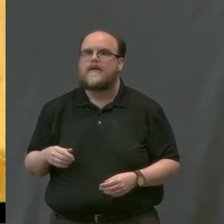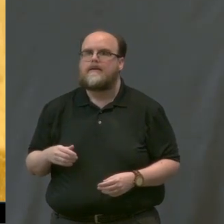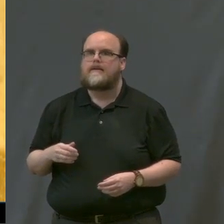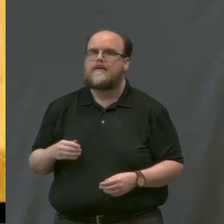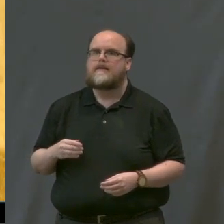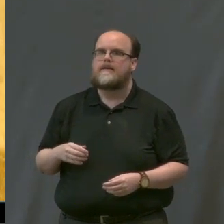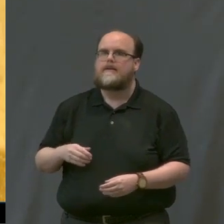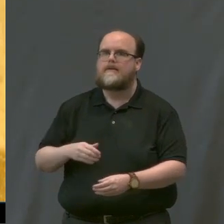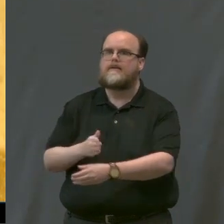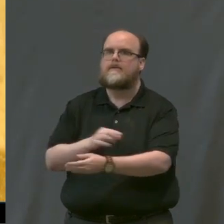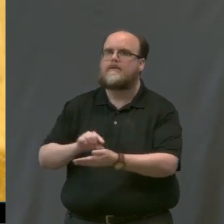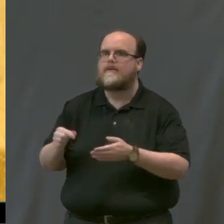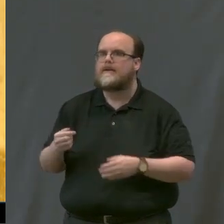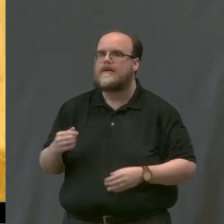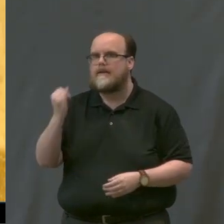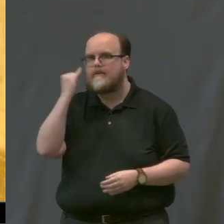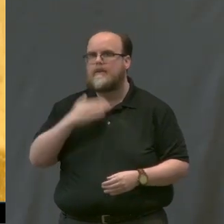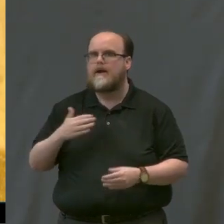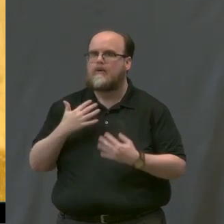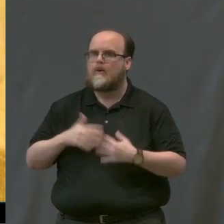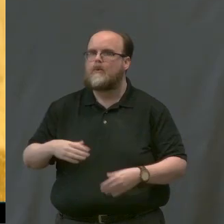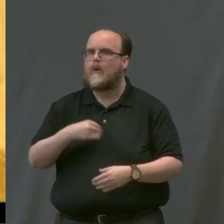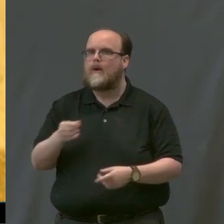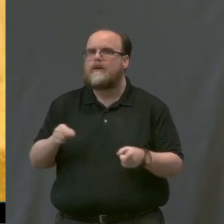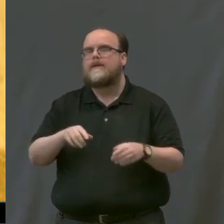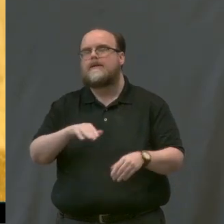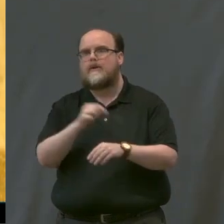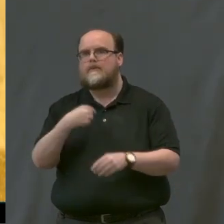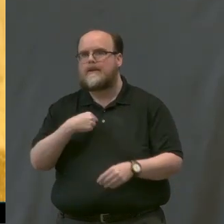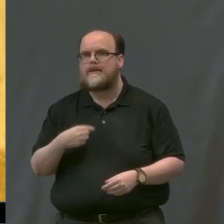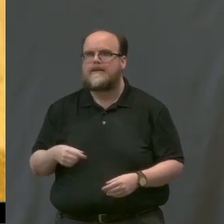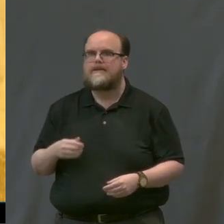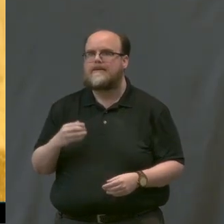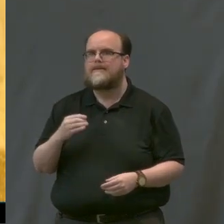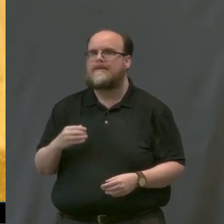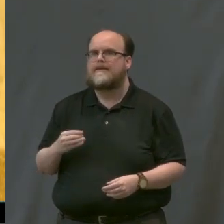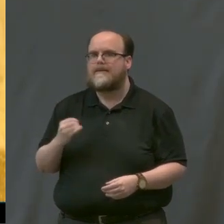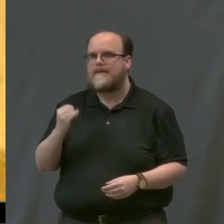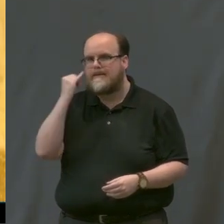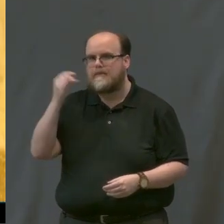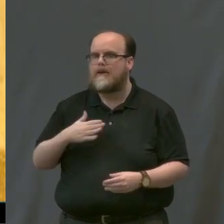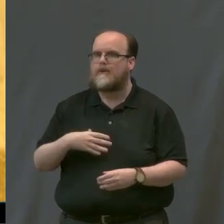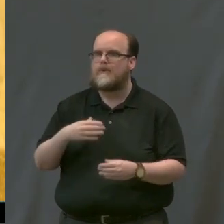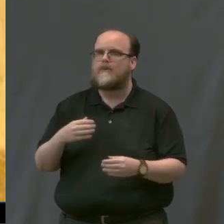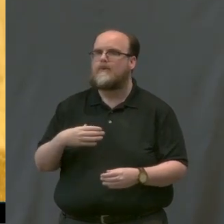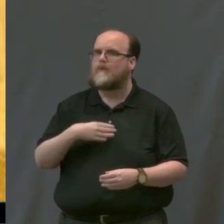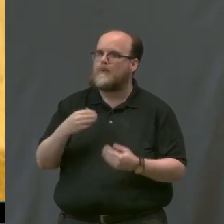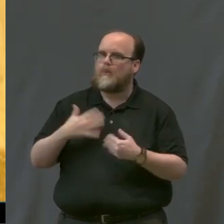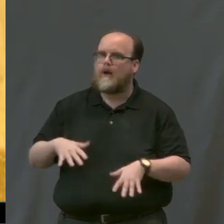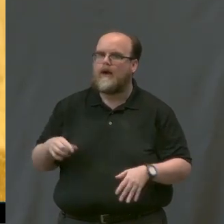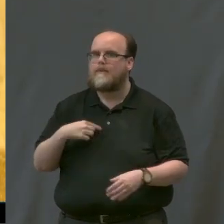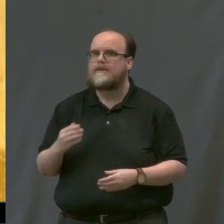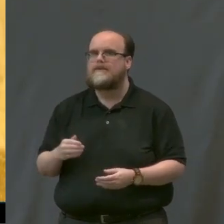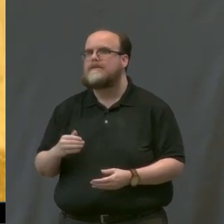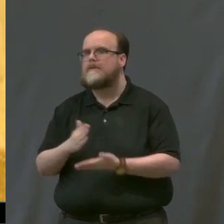4, it says, if my robe is white, when he calls me, if my robe is white, I will hear. If my robe is white, when he calls me, I'll be somewhere